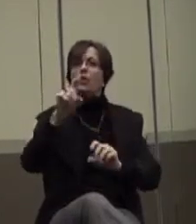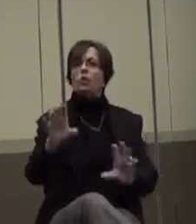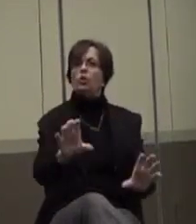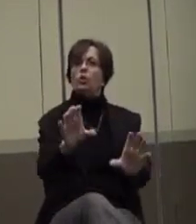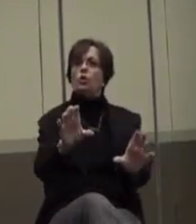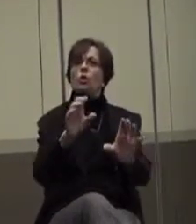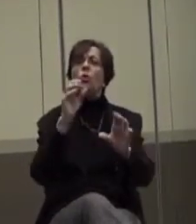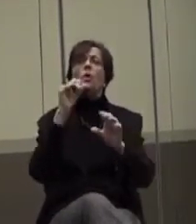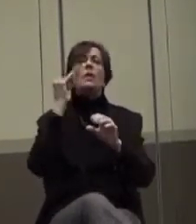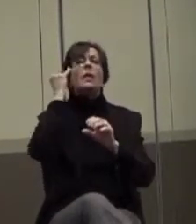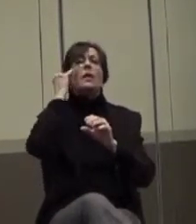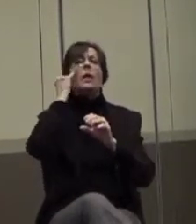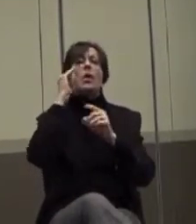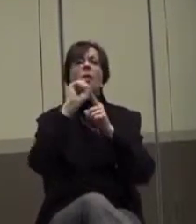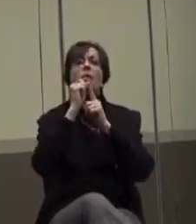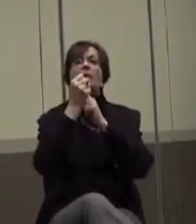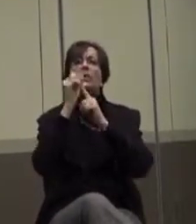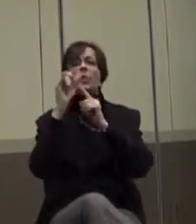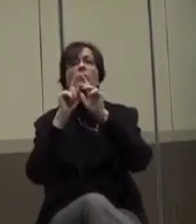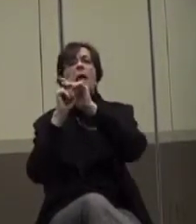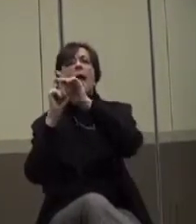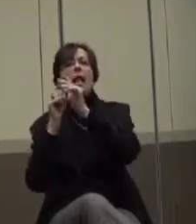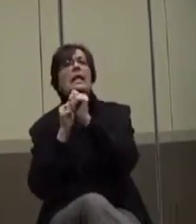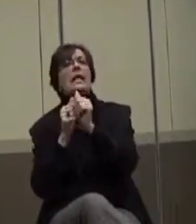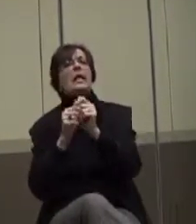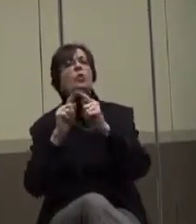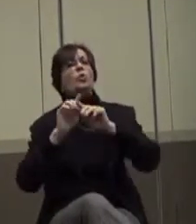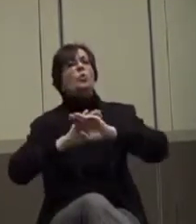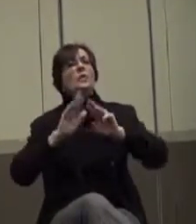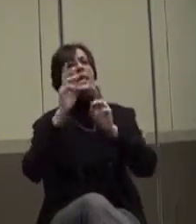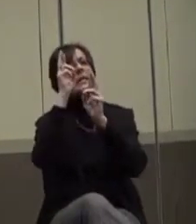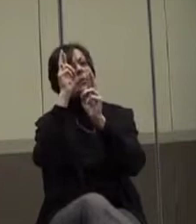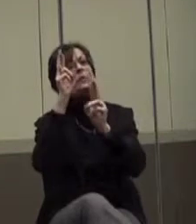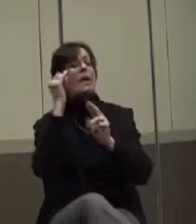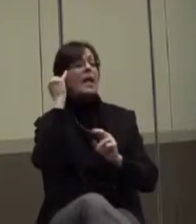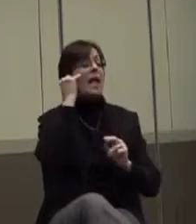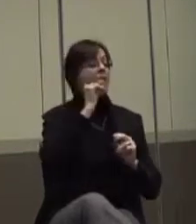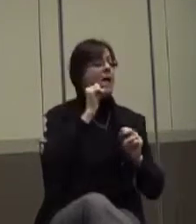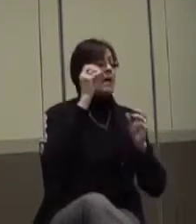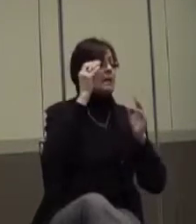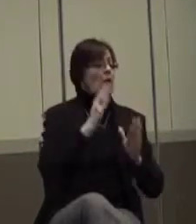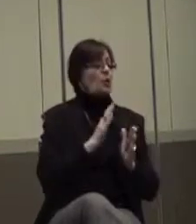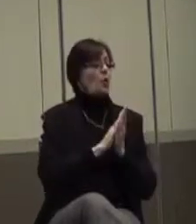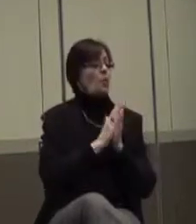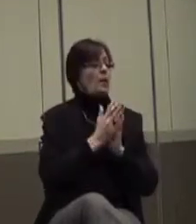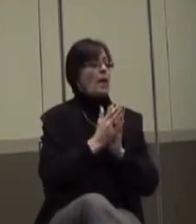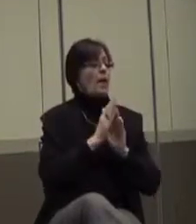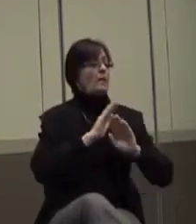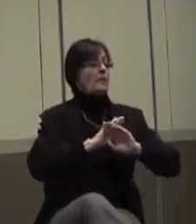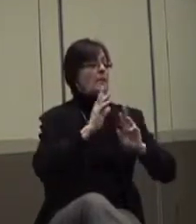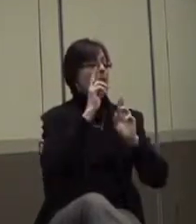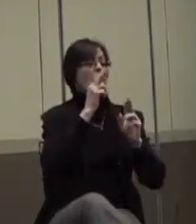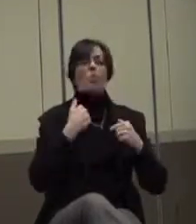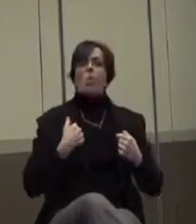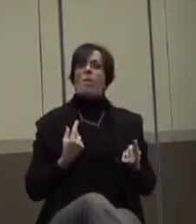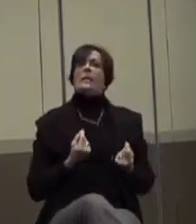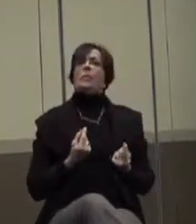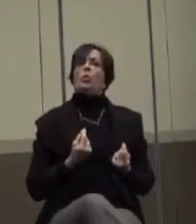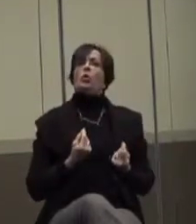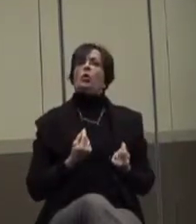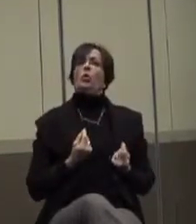in the situations that are most frequently lead to disrespect. So if a teacher becomes disrespectful to me, what am I supposed to